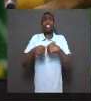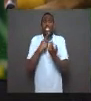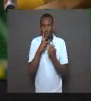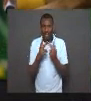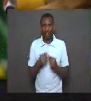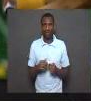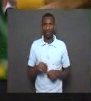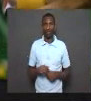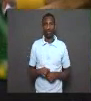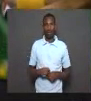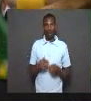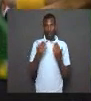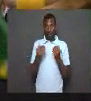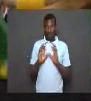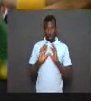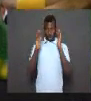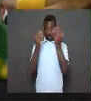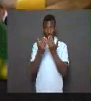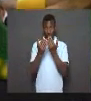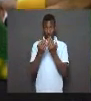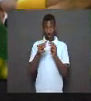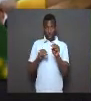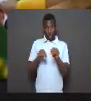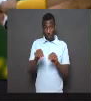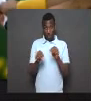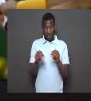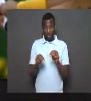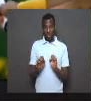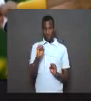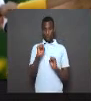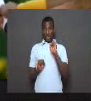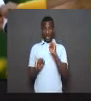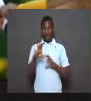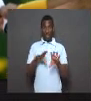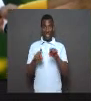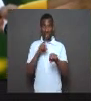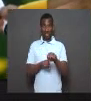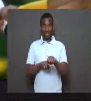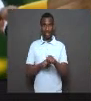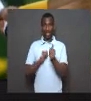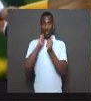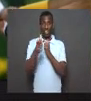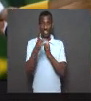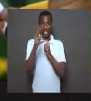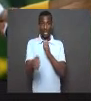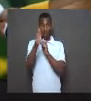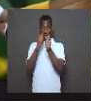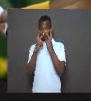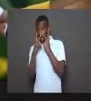If we compare the movement of the ball going forward and backward,